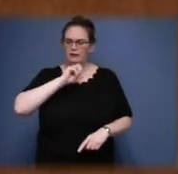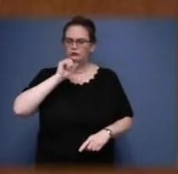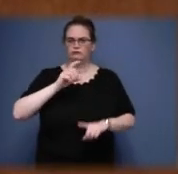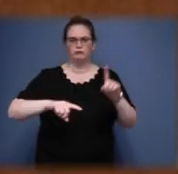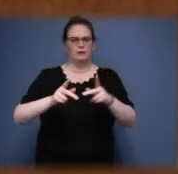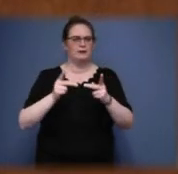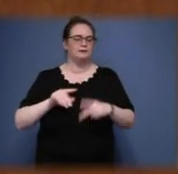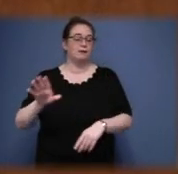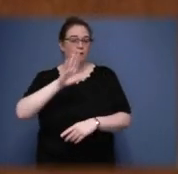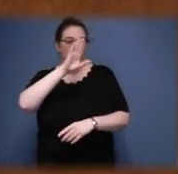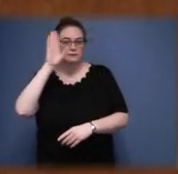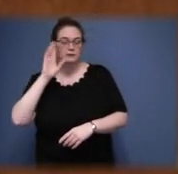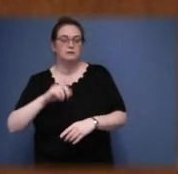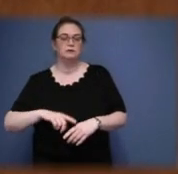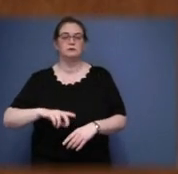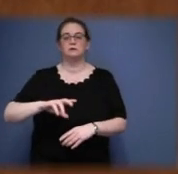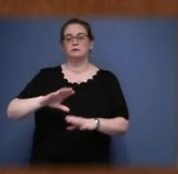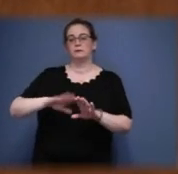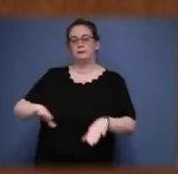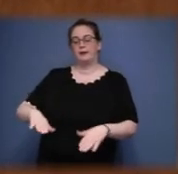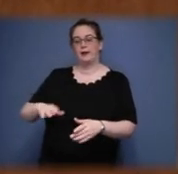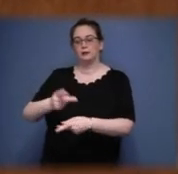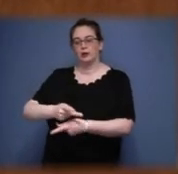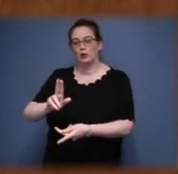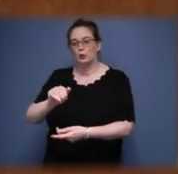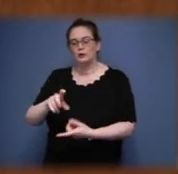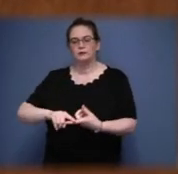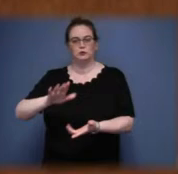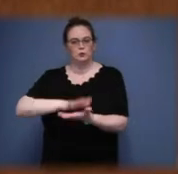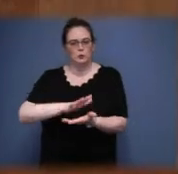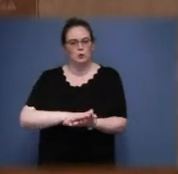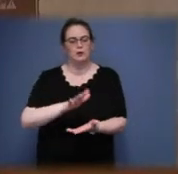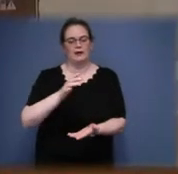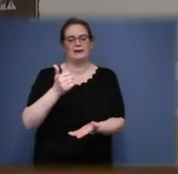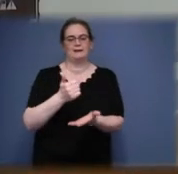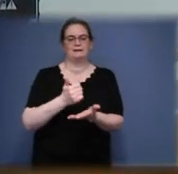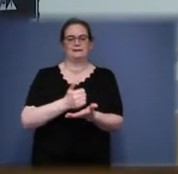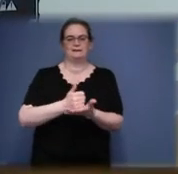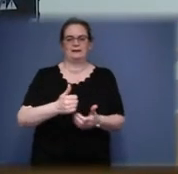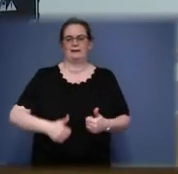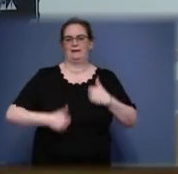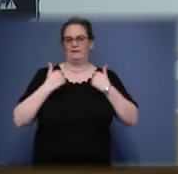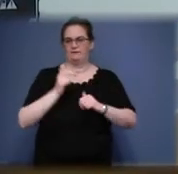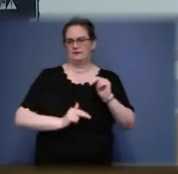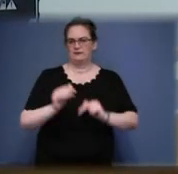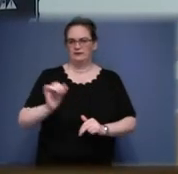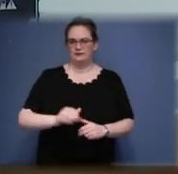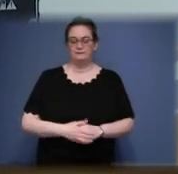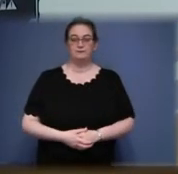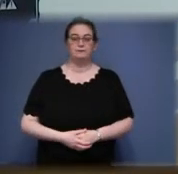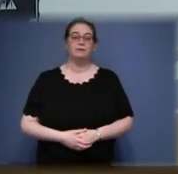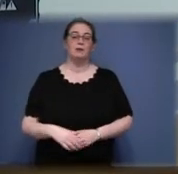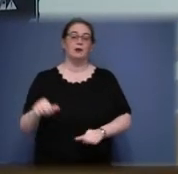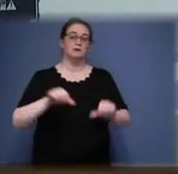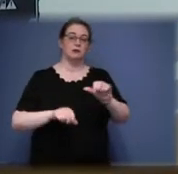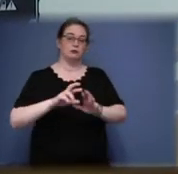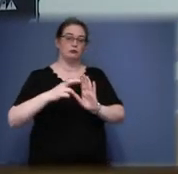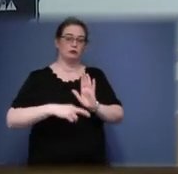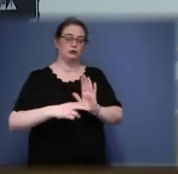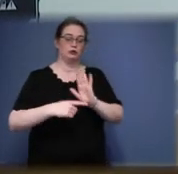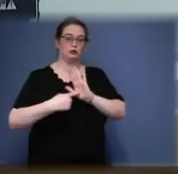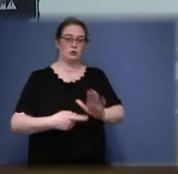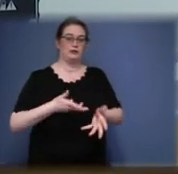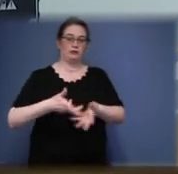settings like hospitals, pediatric care units, schools, and assisted living facilities. And whereas scientific research shows